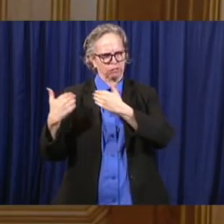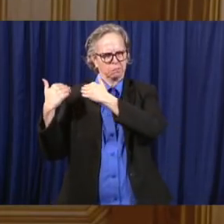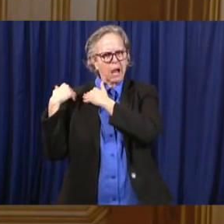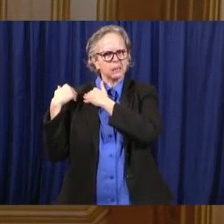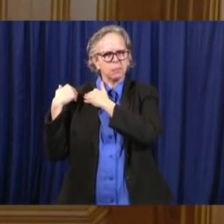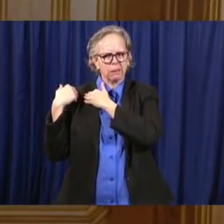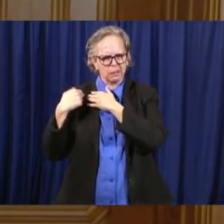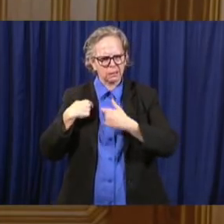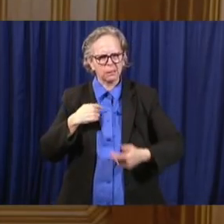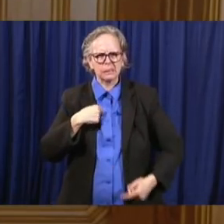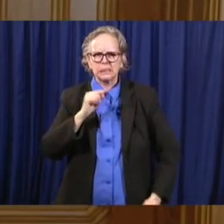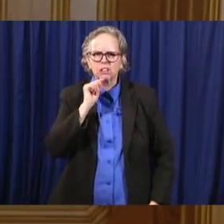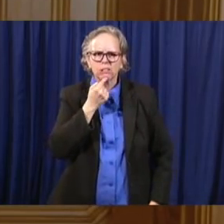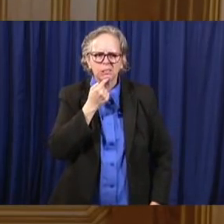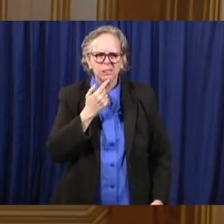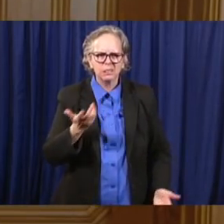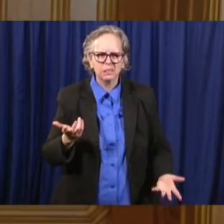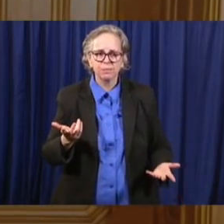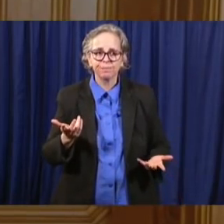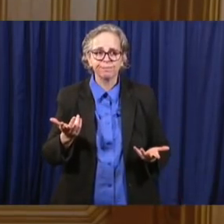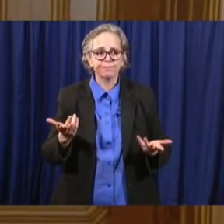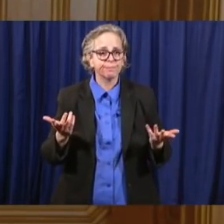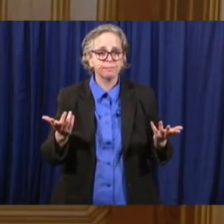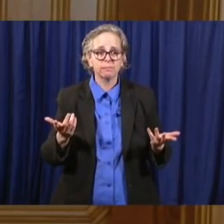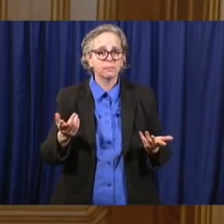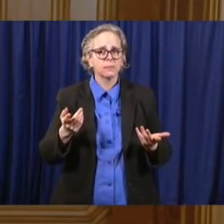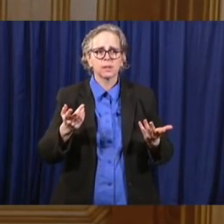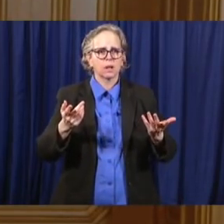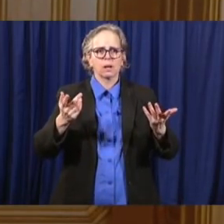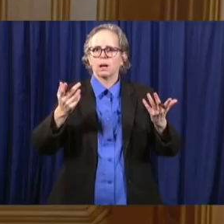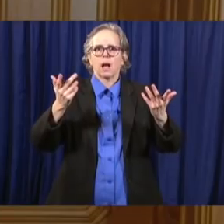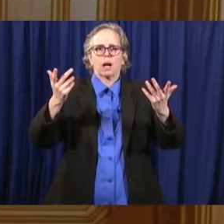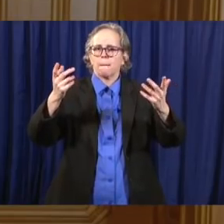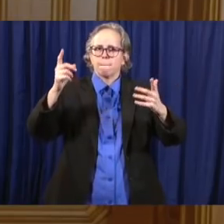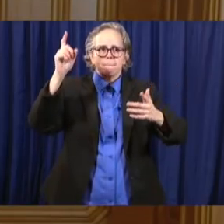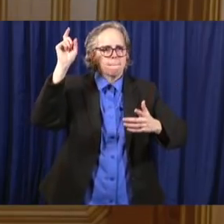First, we must do all that we can to protect prison staff.